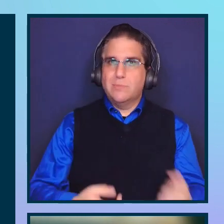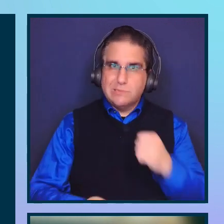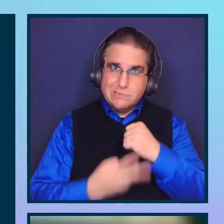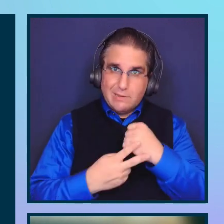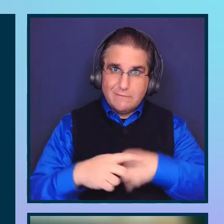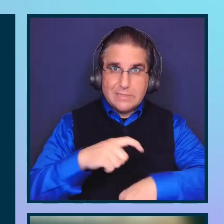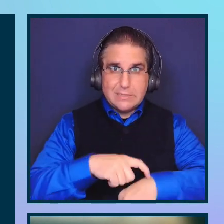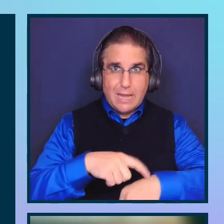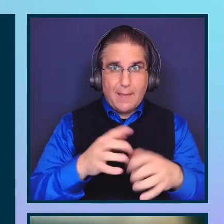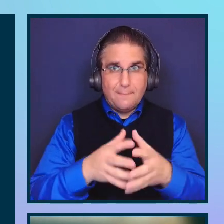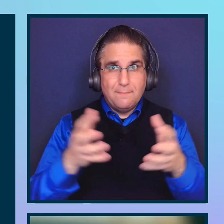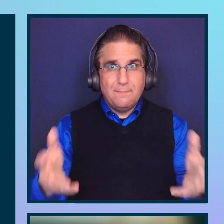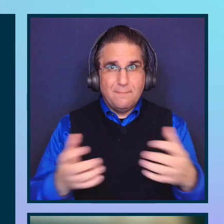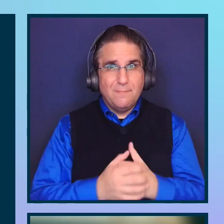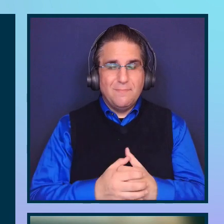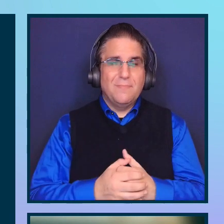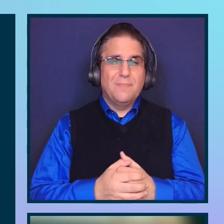little heavy lifting.